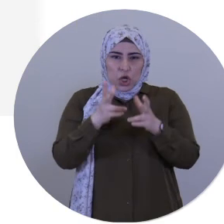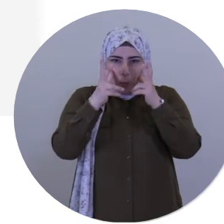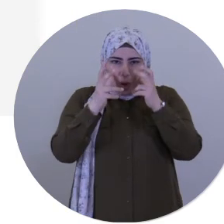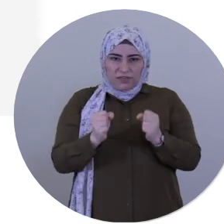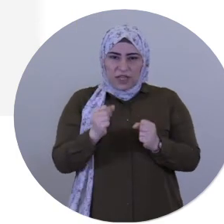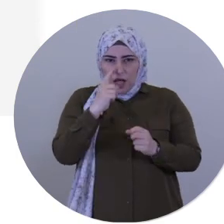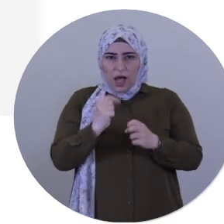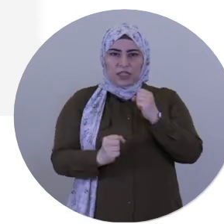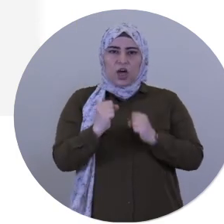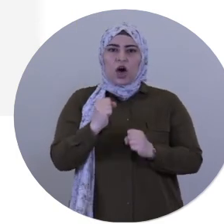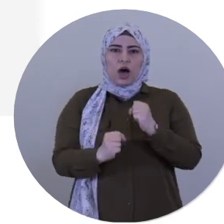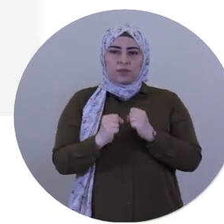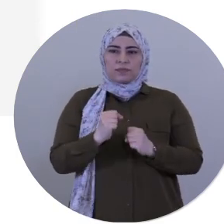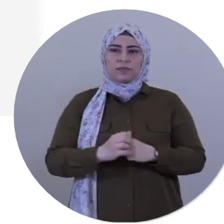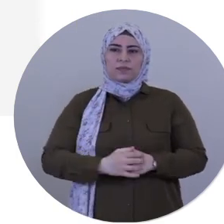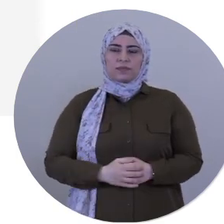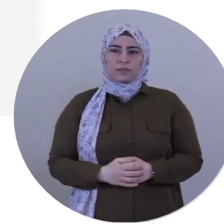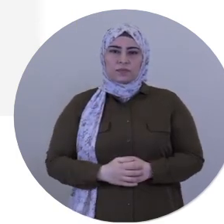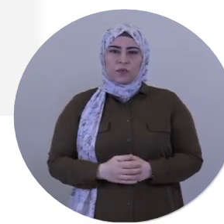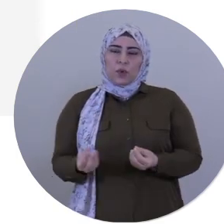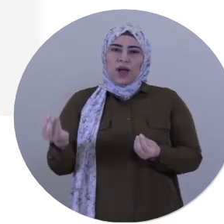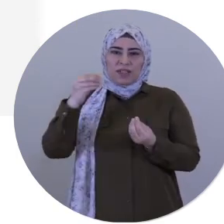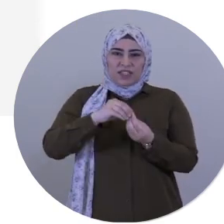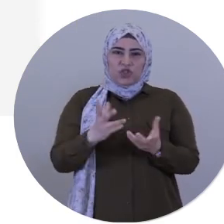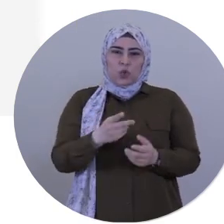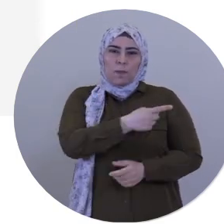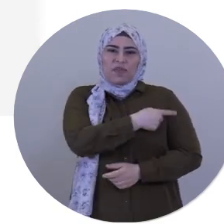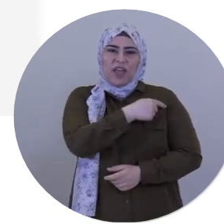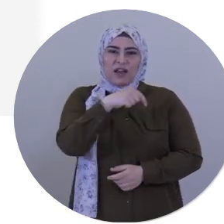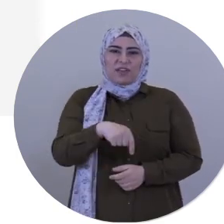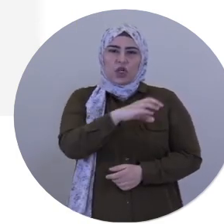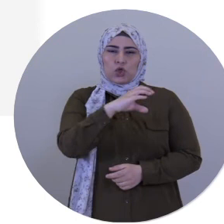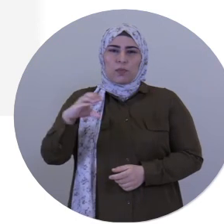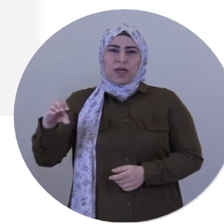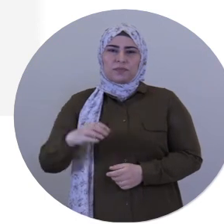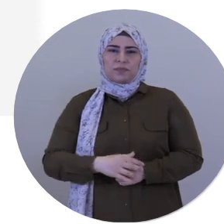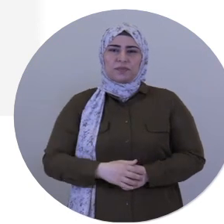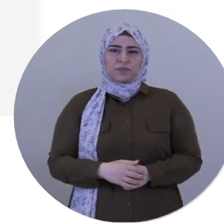And here I included the examples in my own sentence.